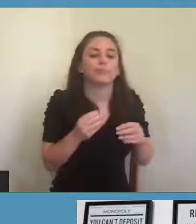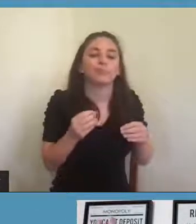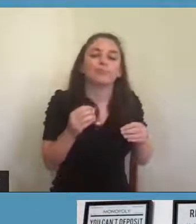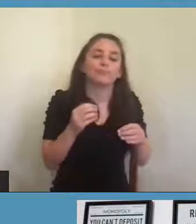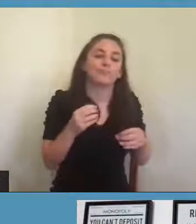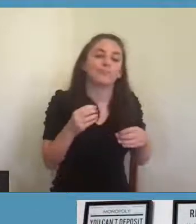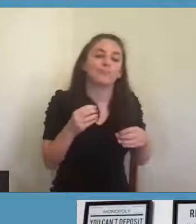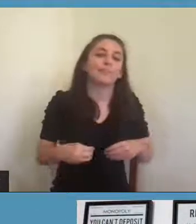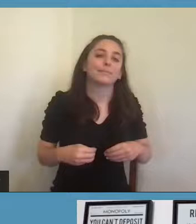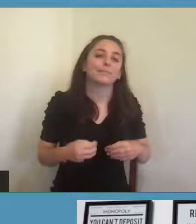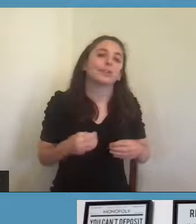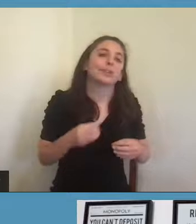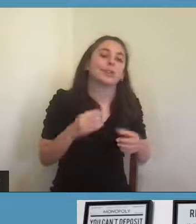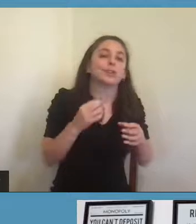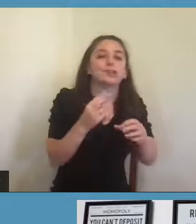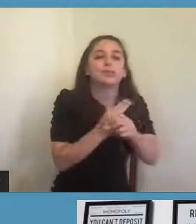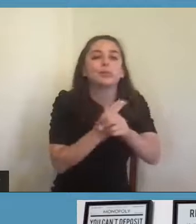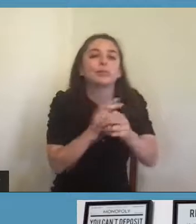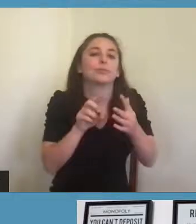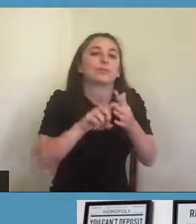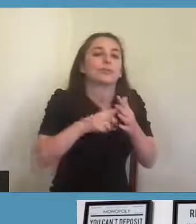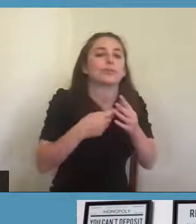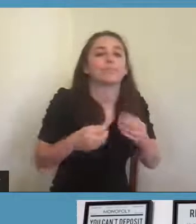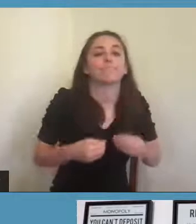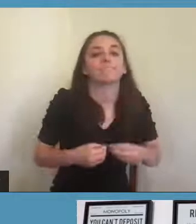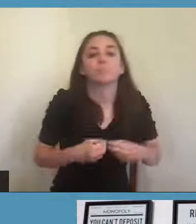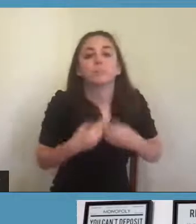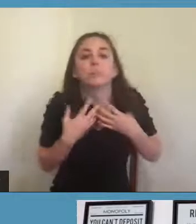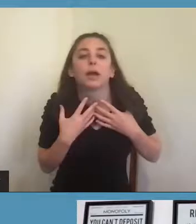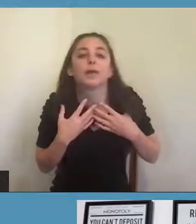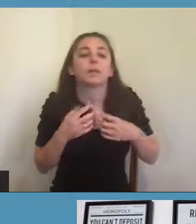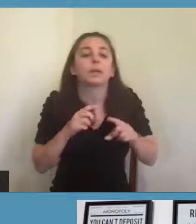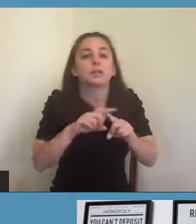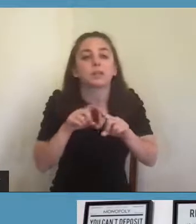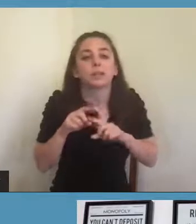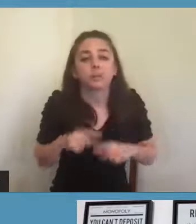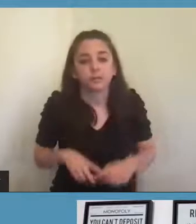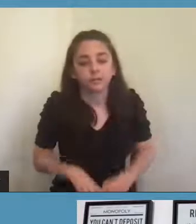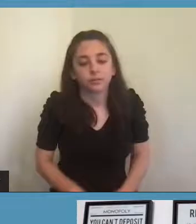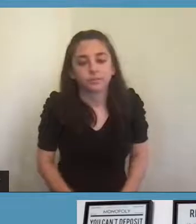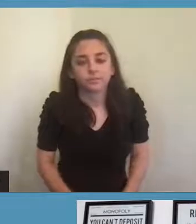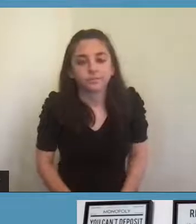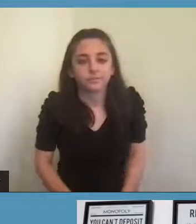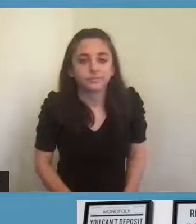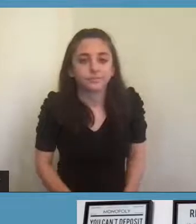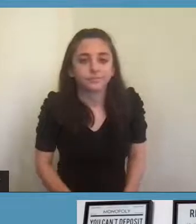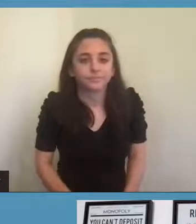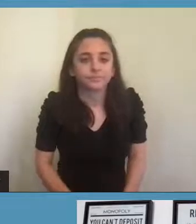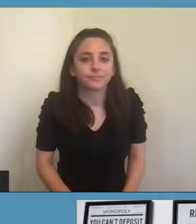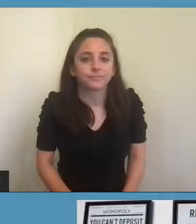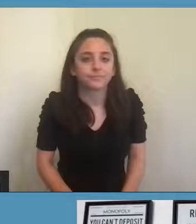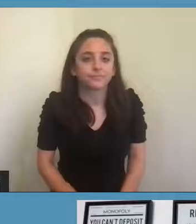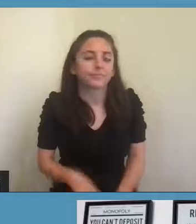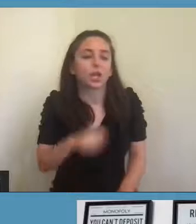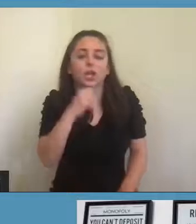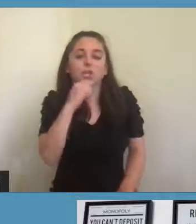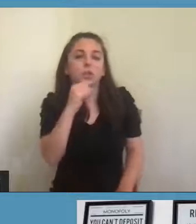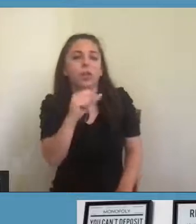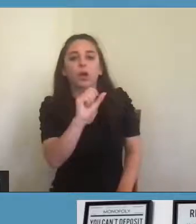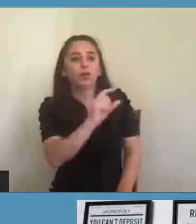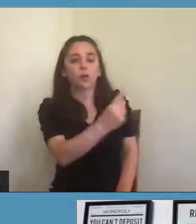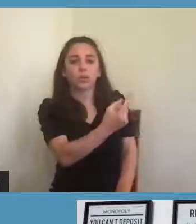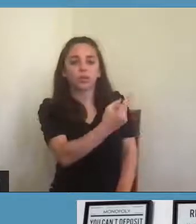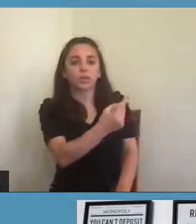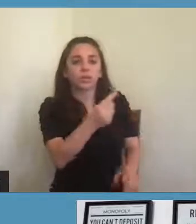creative crowdsourcing. If that's not something that you have access to from all your colleagues to do, I would not rely on it to officially